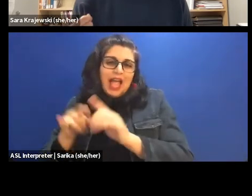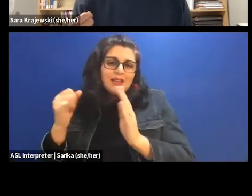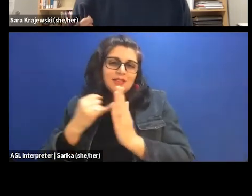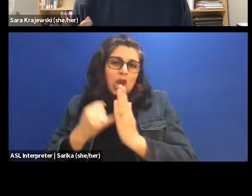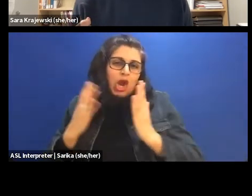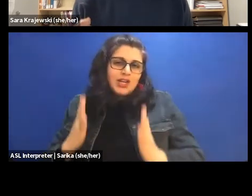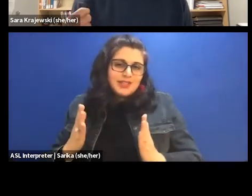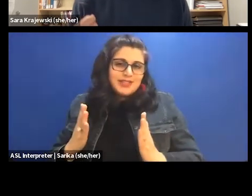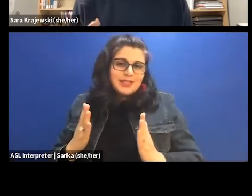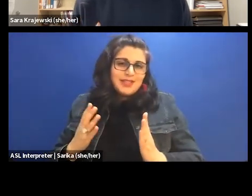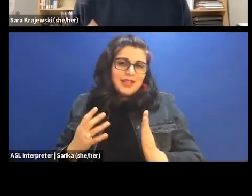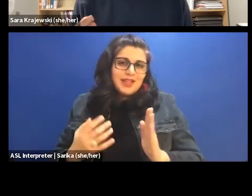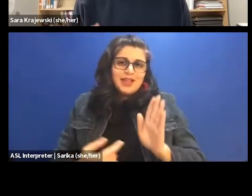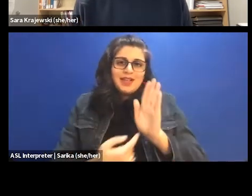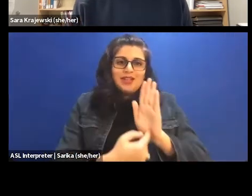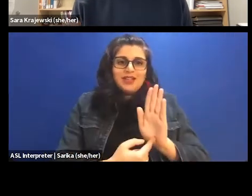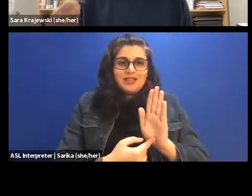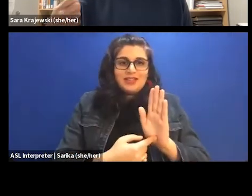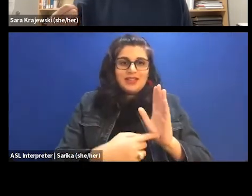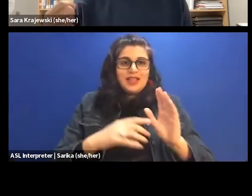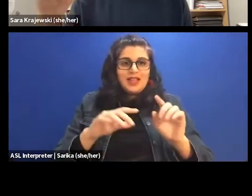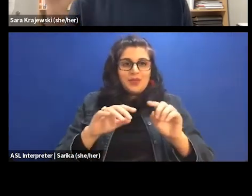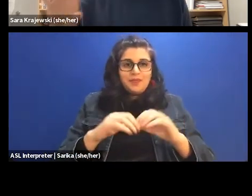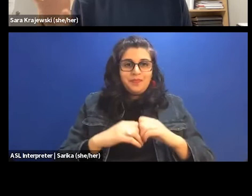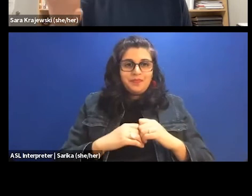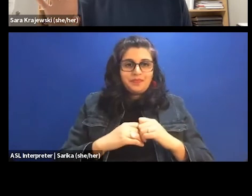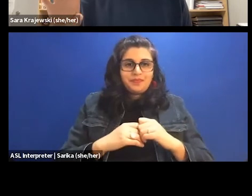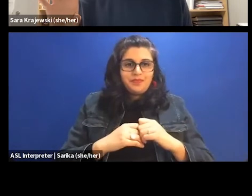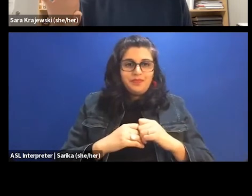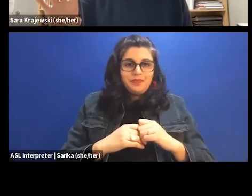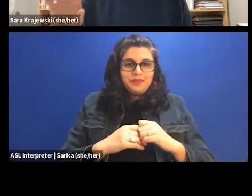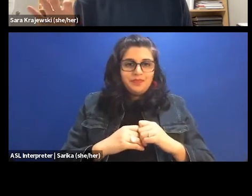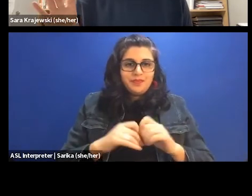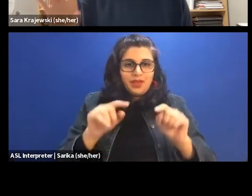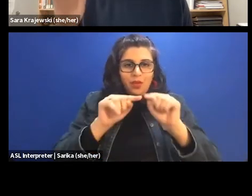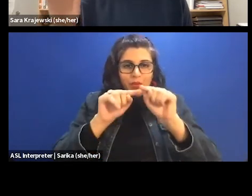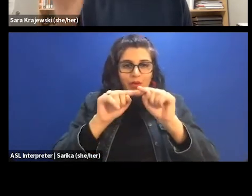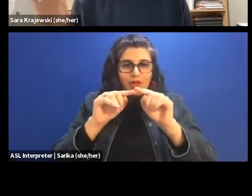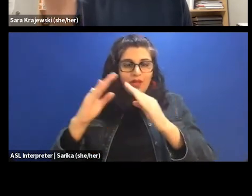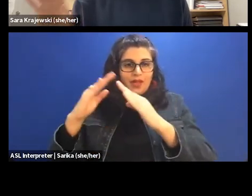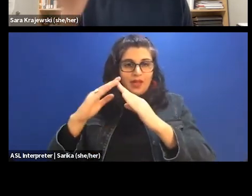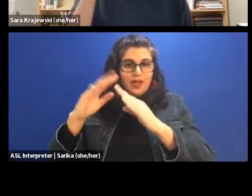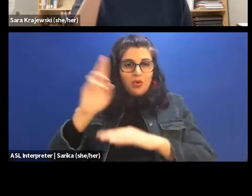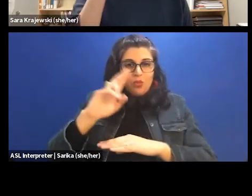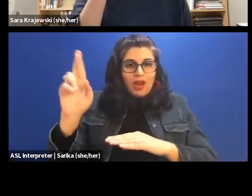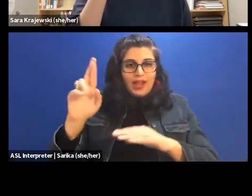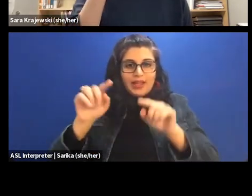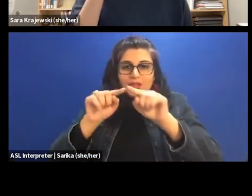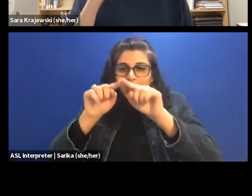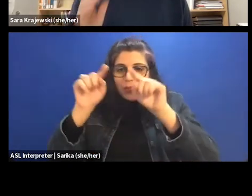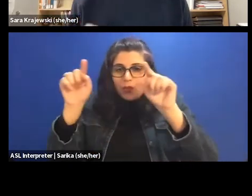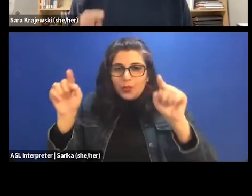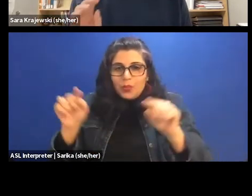see represented in the heart-shaped palette that dominates the top right corner of the